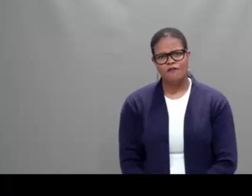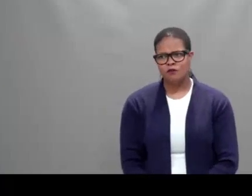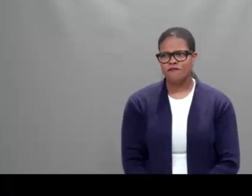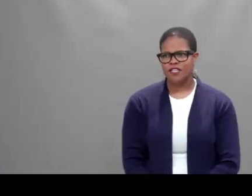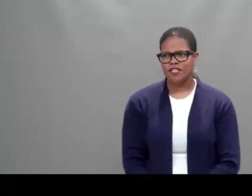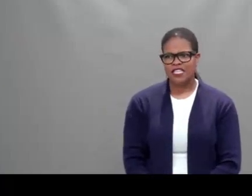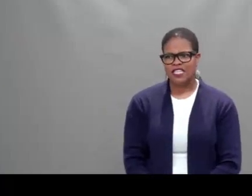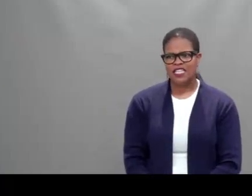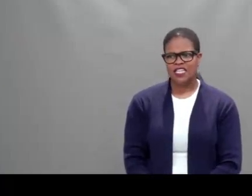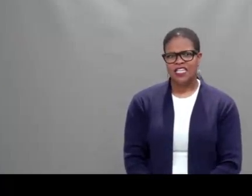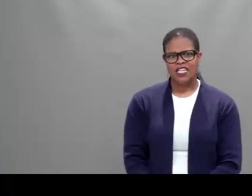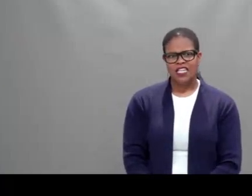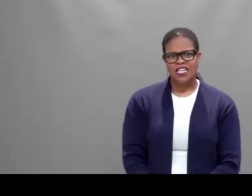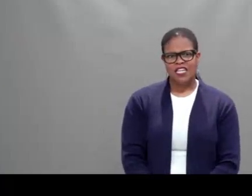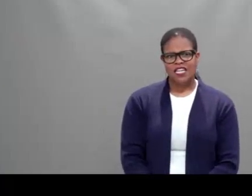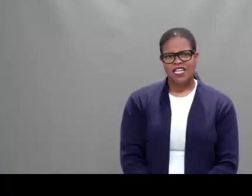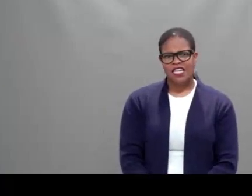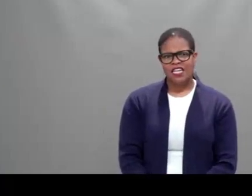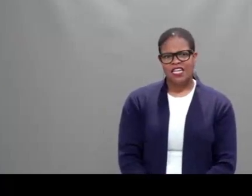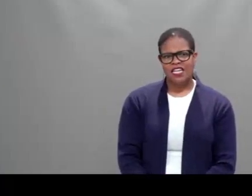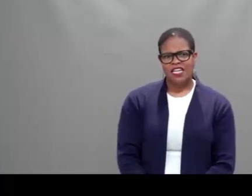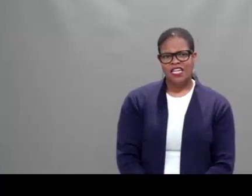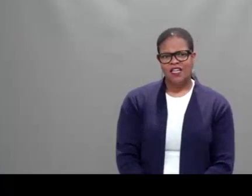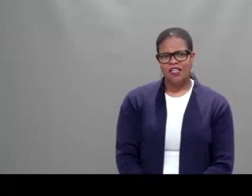like 504 funding.